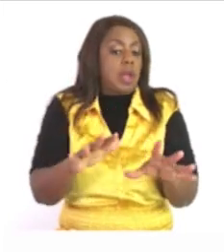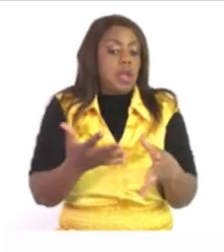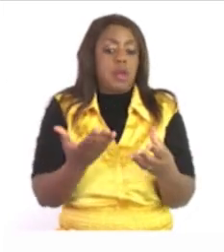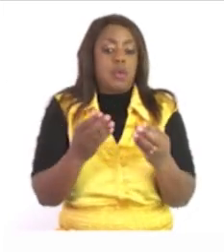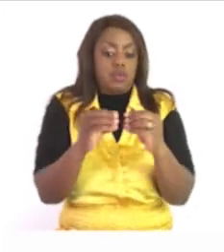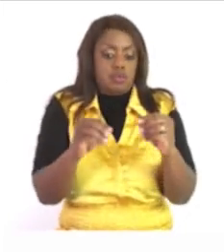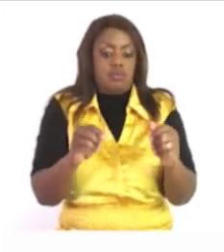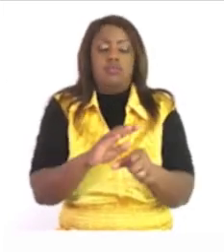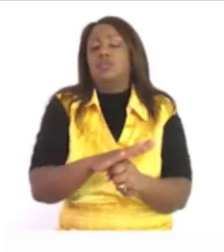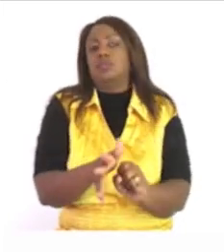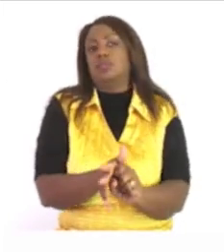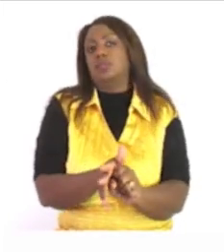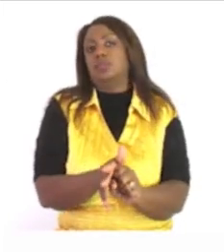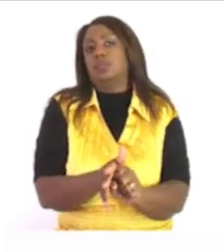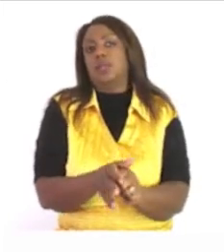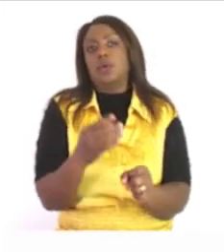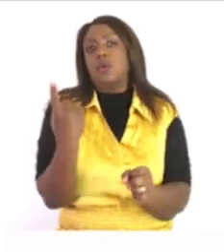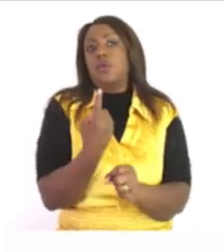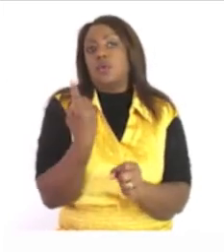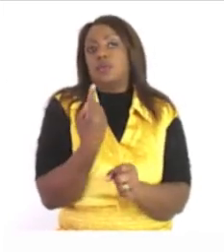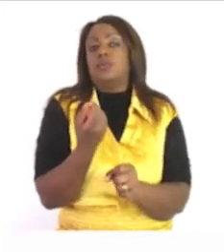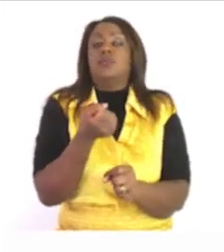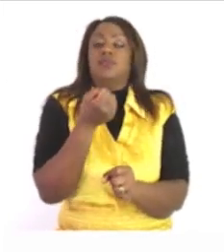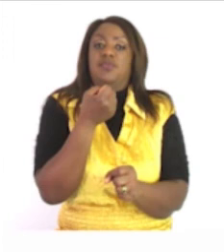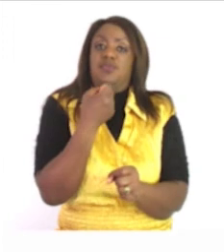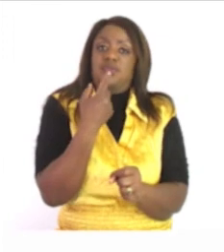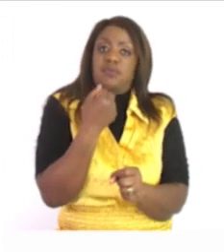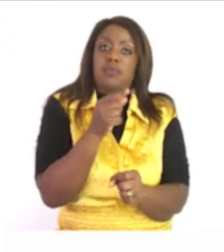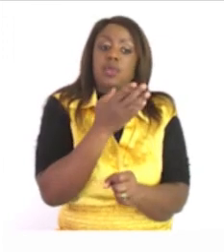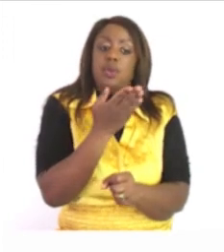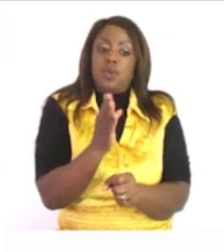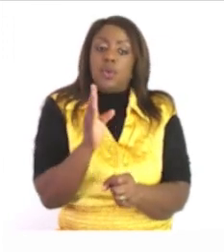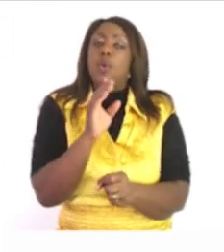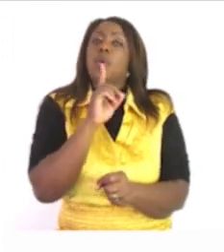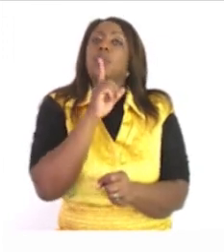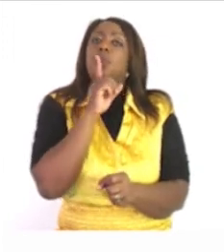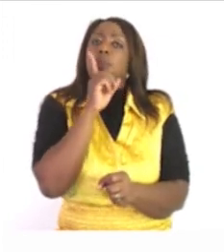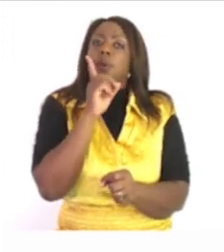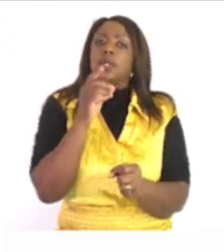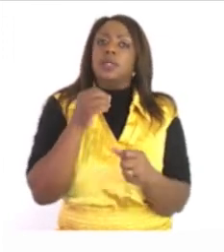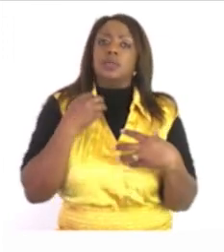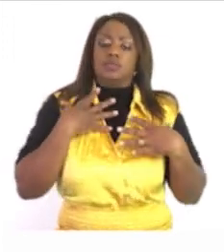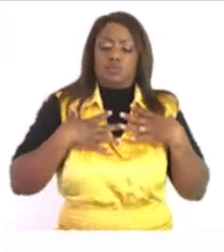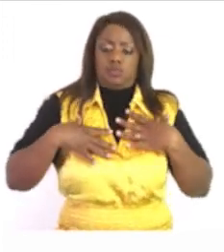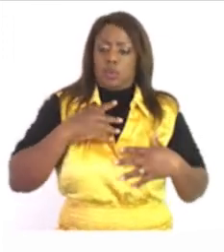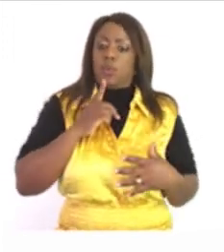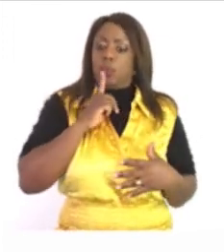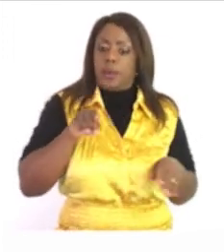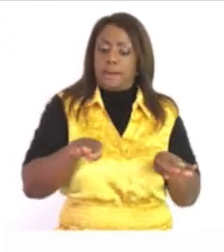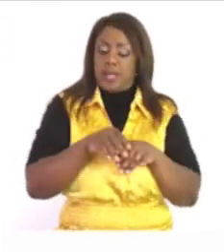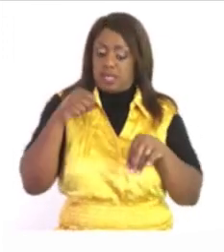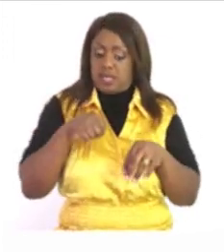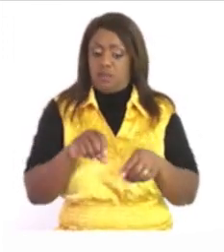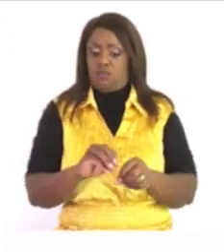are infected with it, your respiratory system is at risk. You are in grade 6, meaning that you are still very